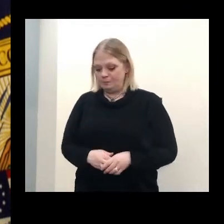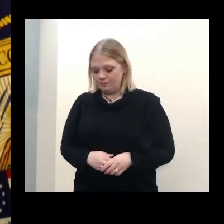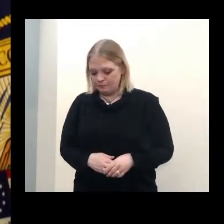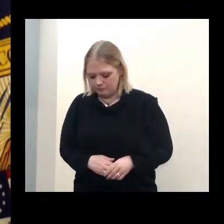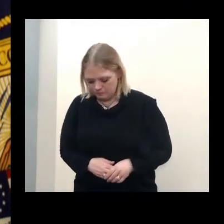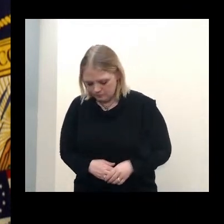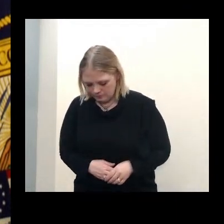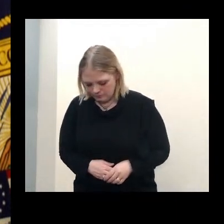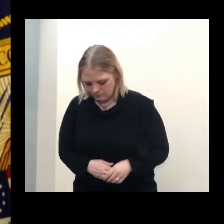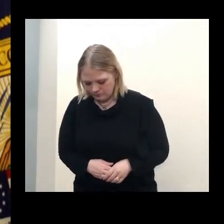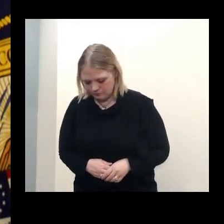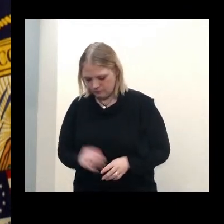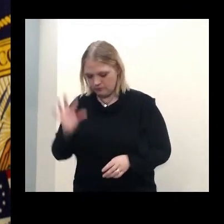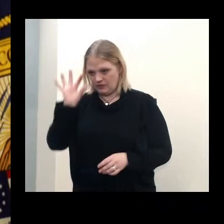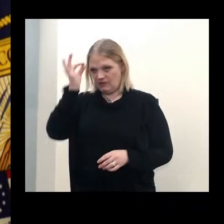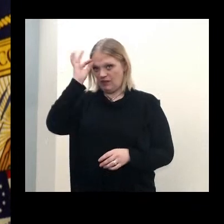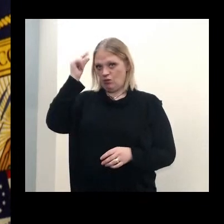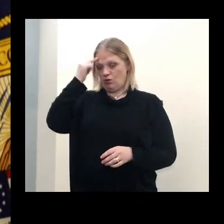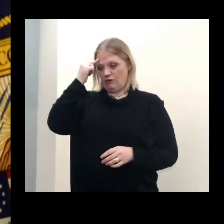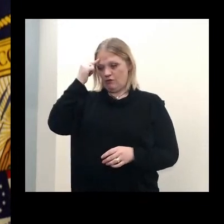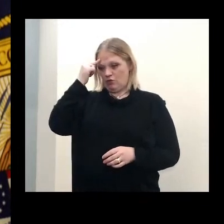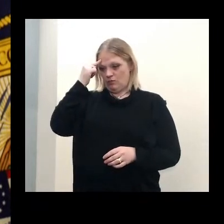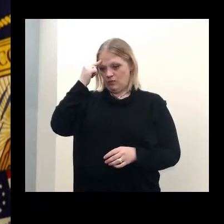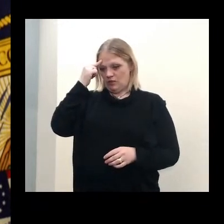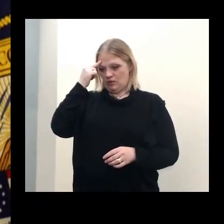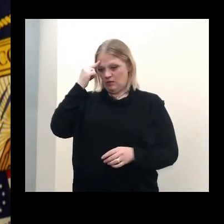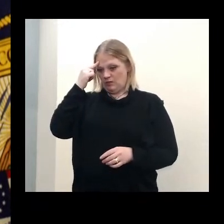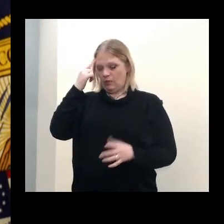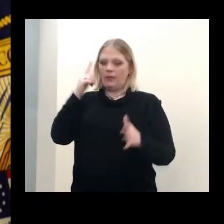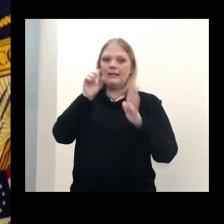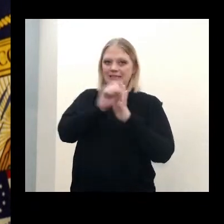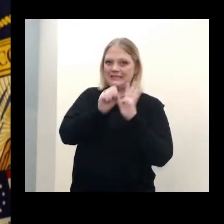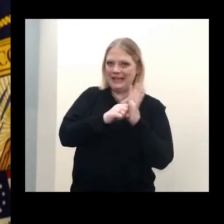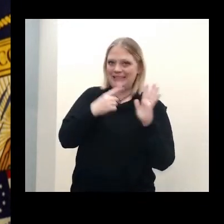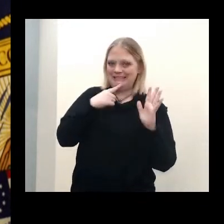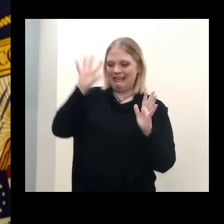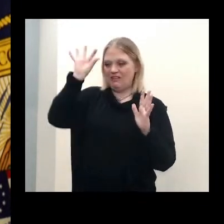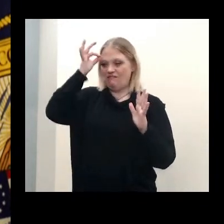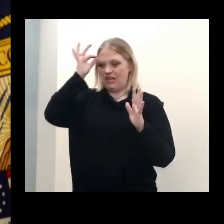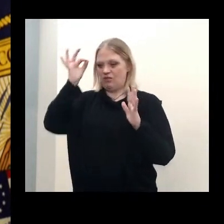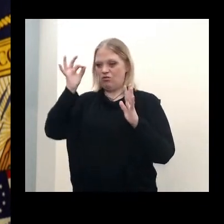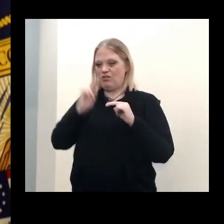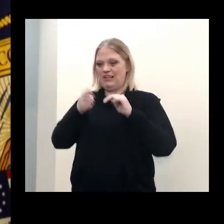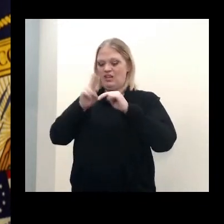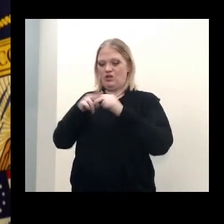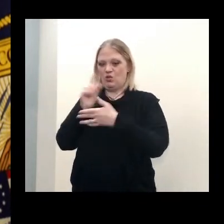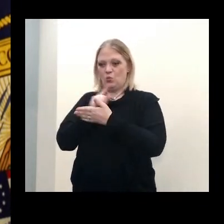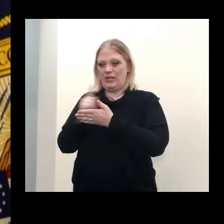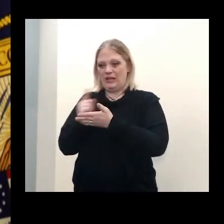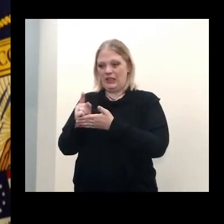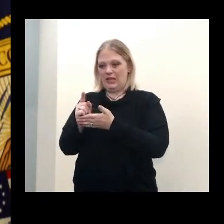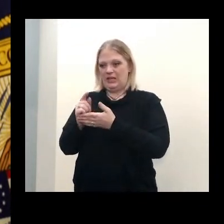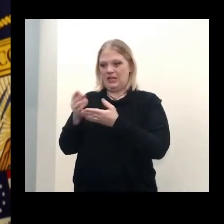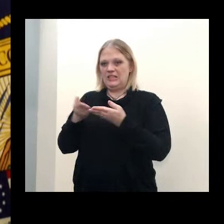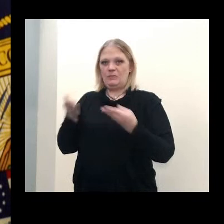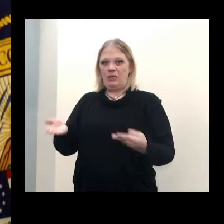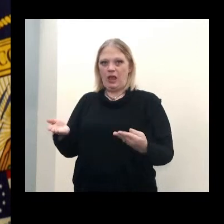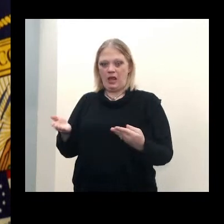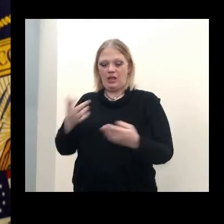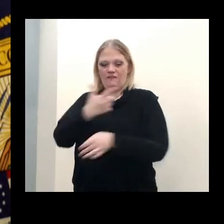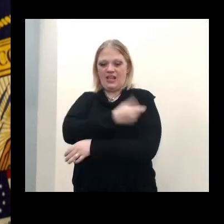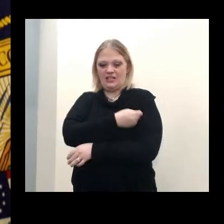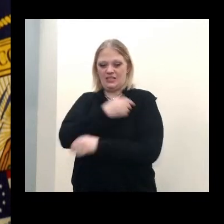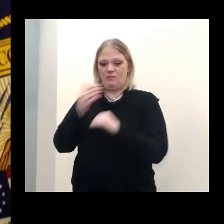quick question. The federal government, according to the state, the federal government has increased the weekly supply of vaccine by more